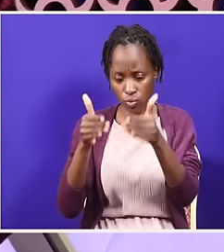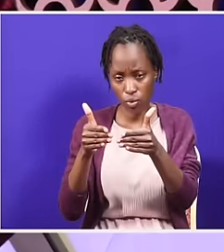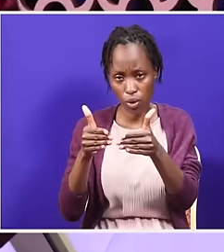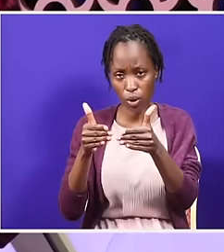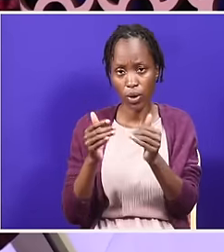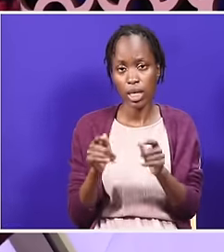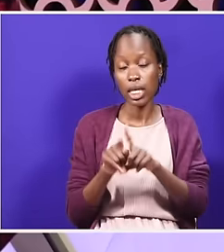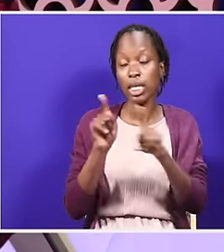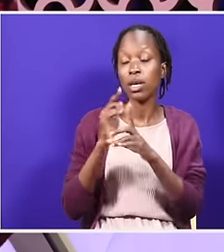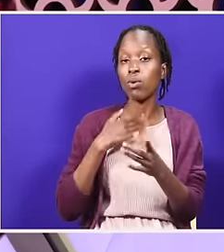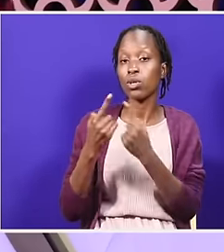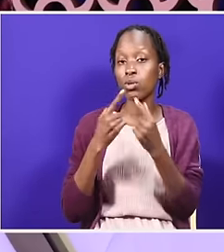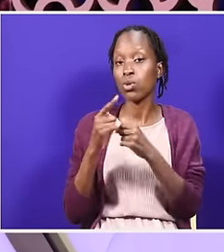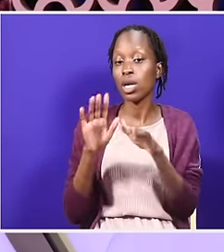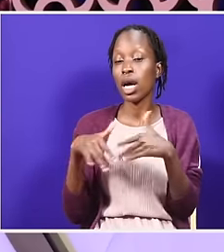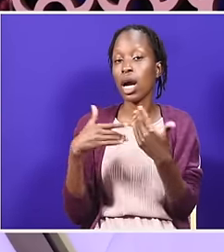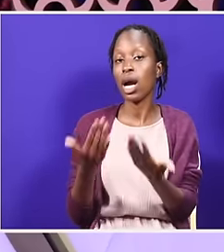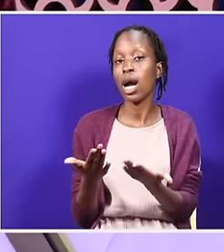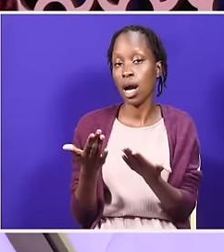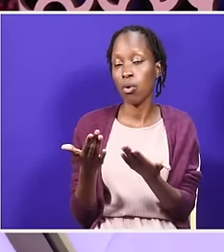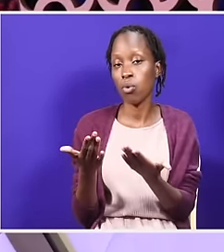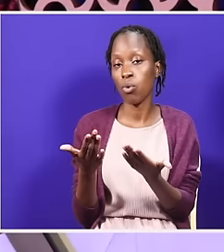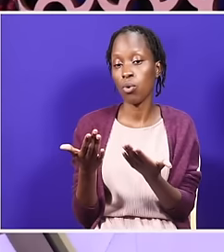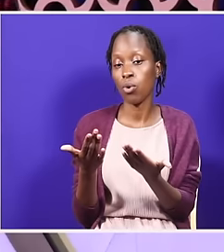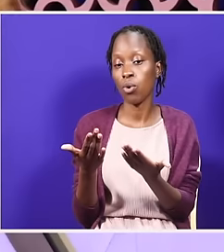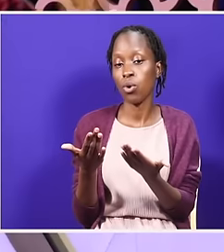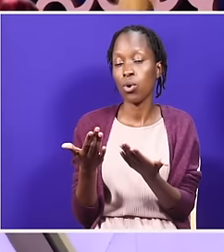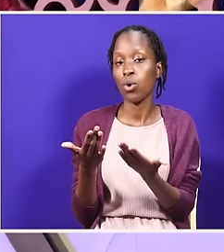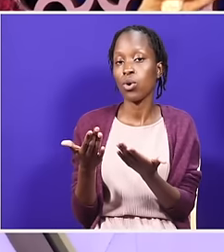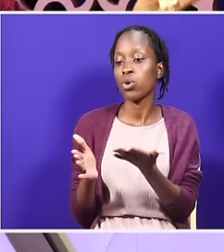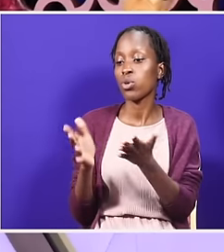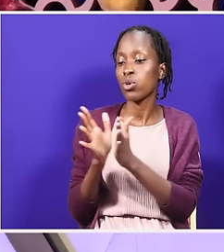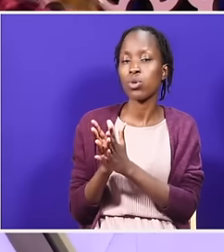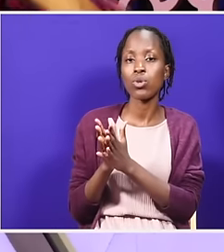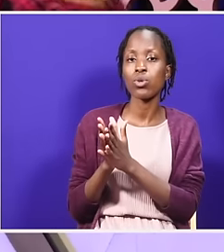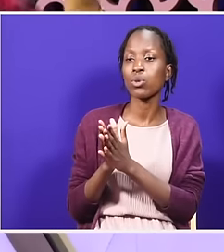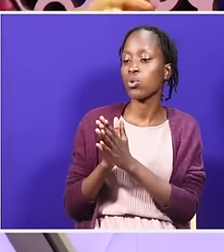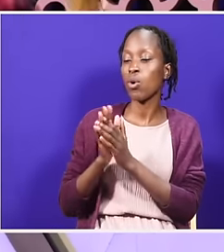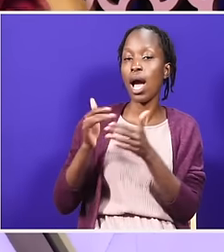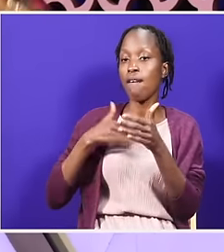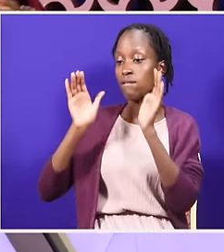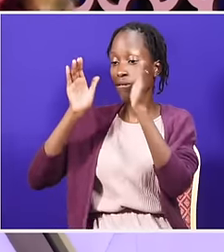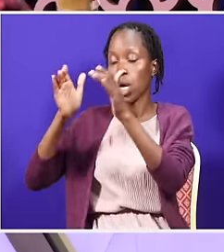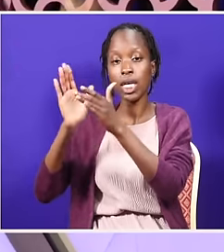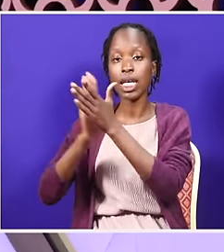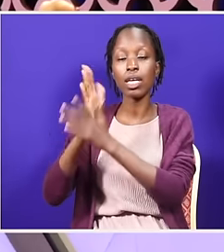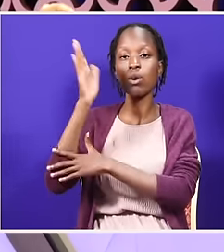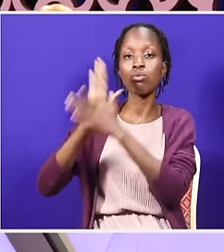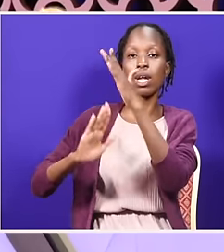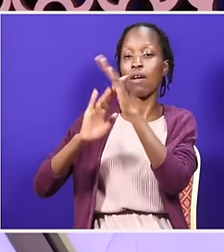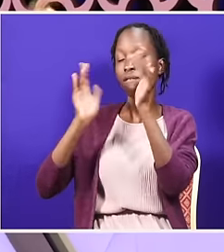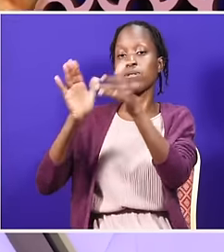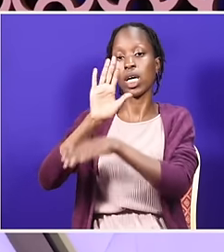about that. And I want to talk about how do you get your bigger picture back and put God in the